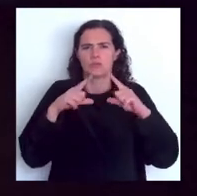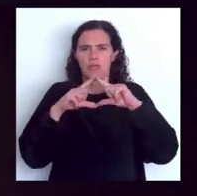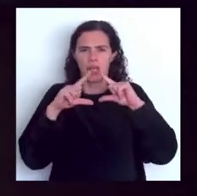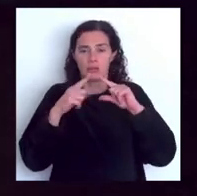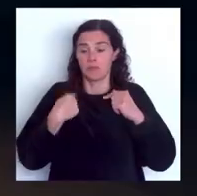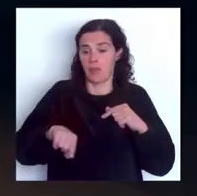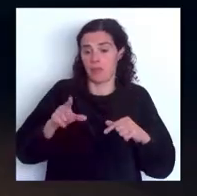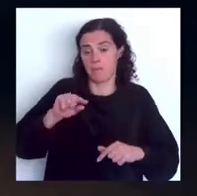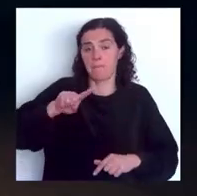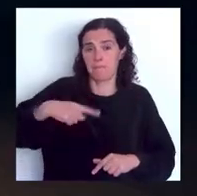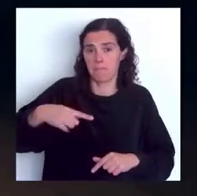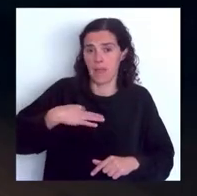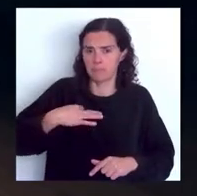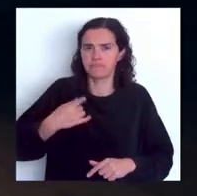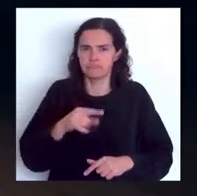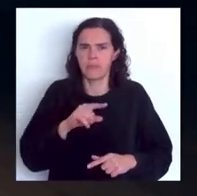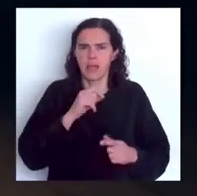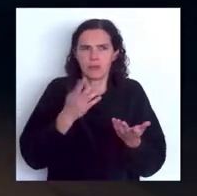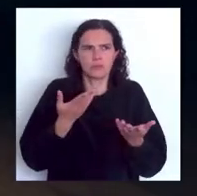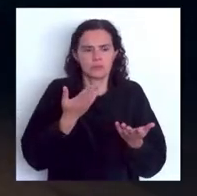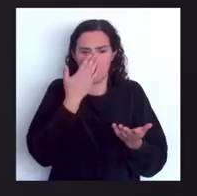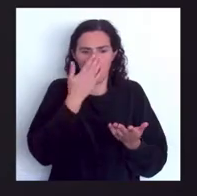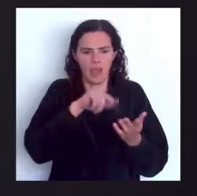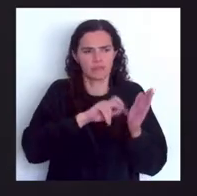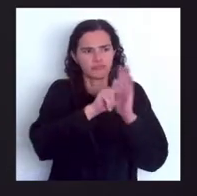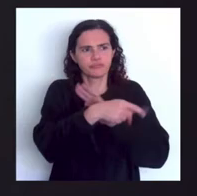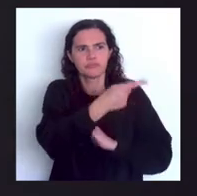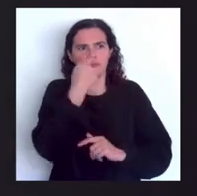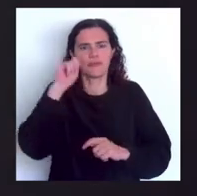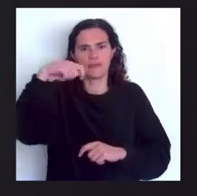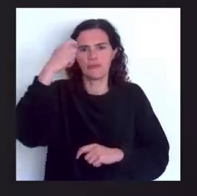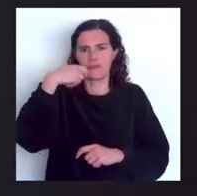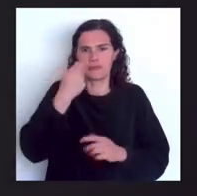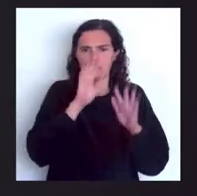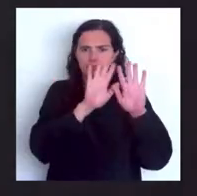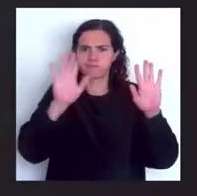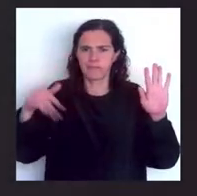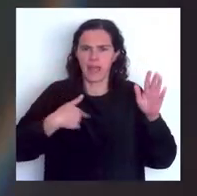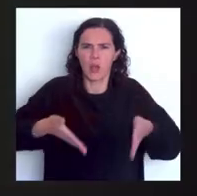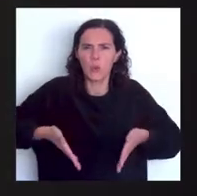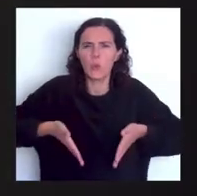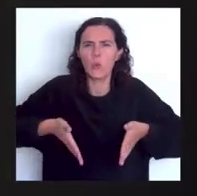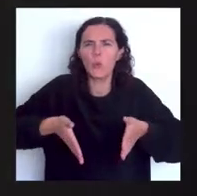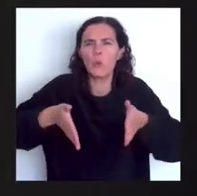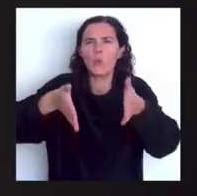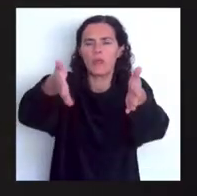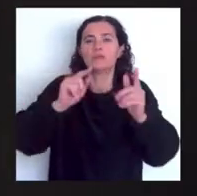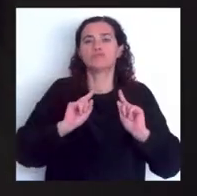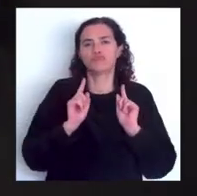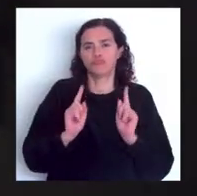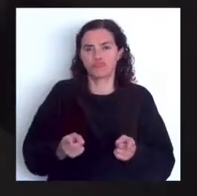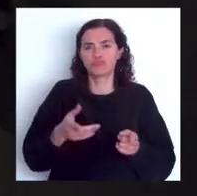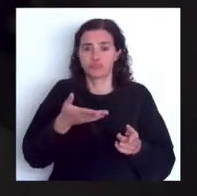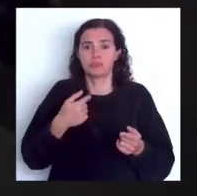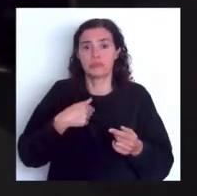triangle, with the washing machine, you also enter this kind of other film exhibition in the long corridor that leads you to the beginning